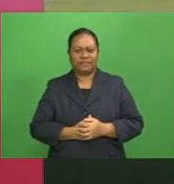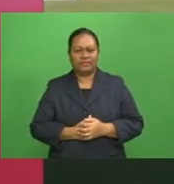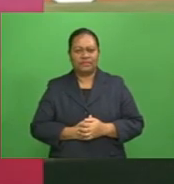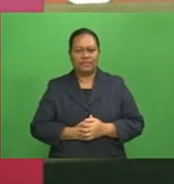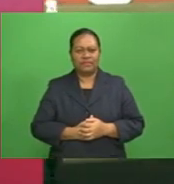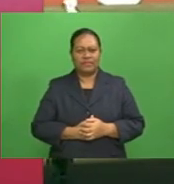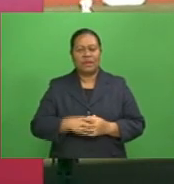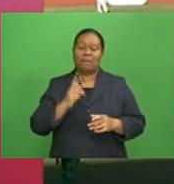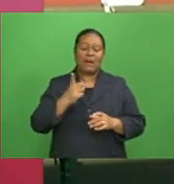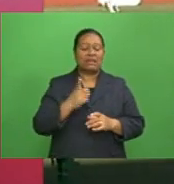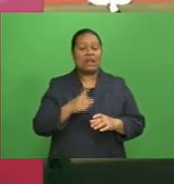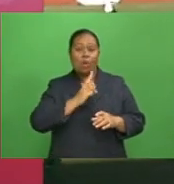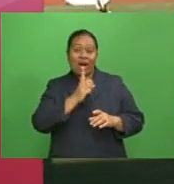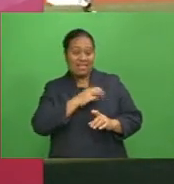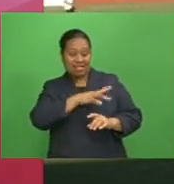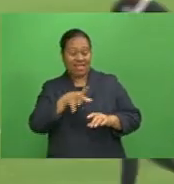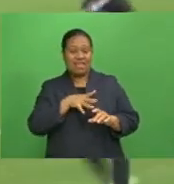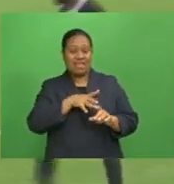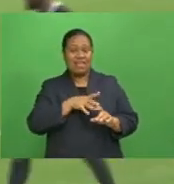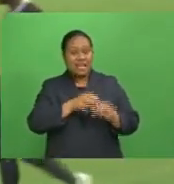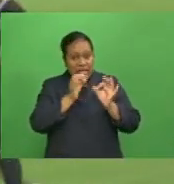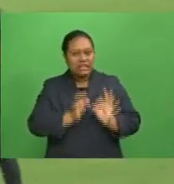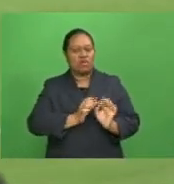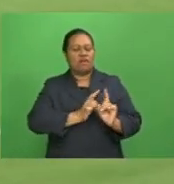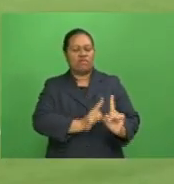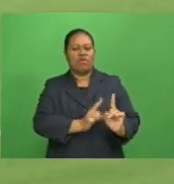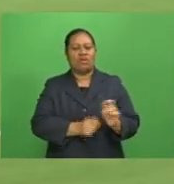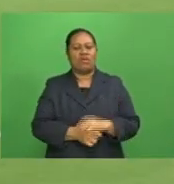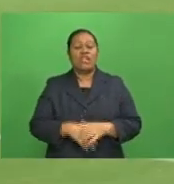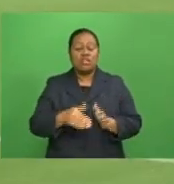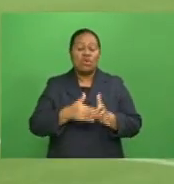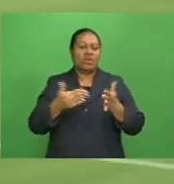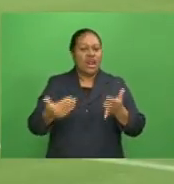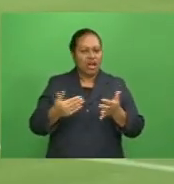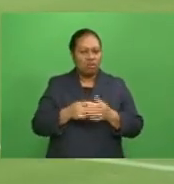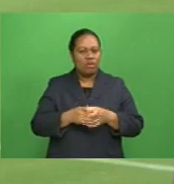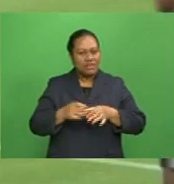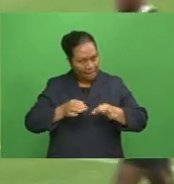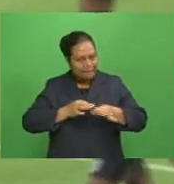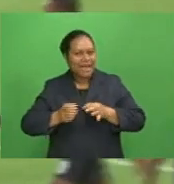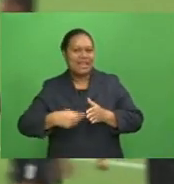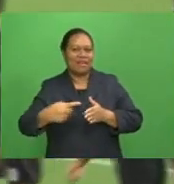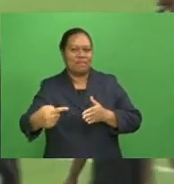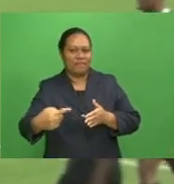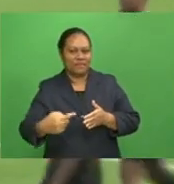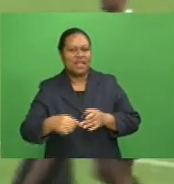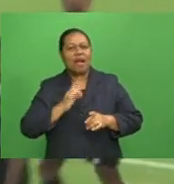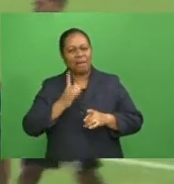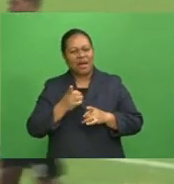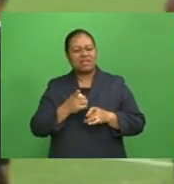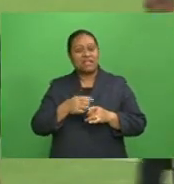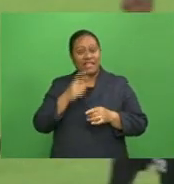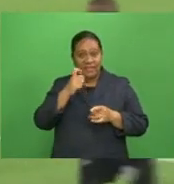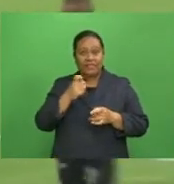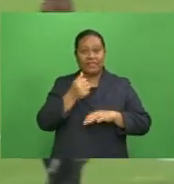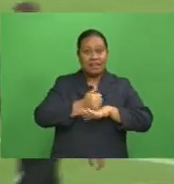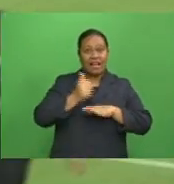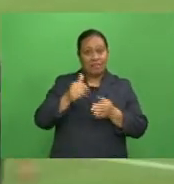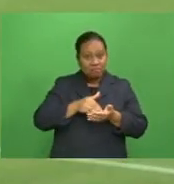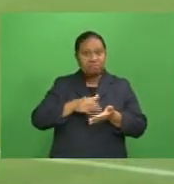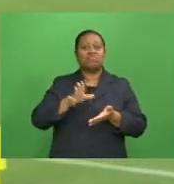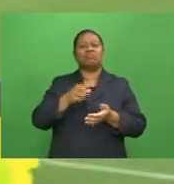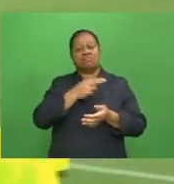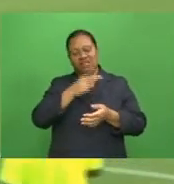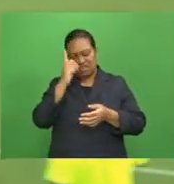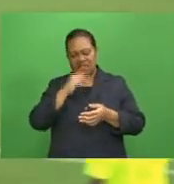decision will make, then we will follow. Everything is in the planning phase, and the final call will be made once the government makes the